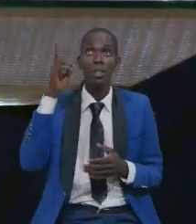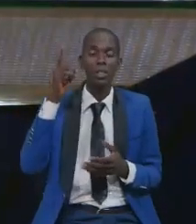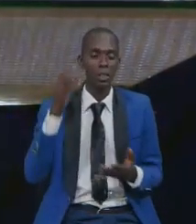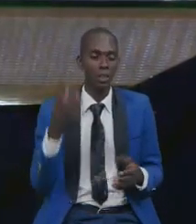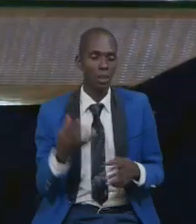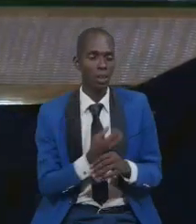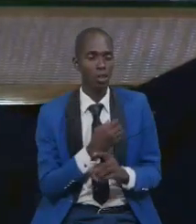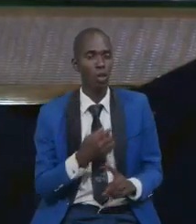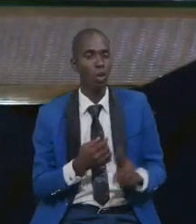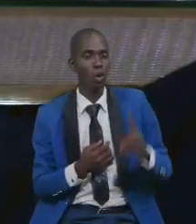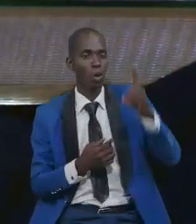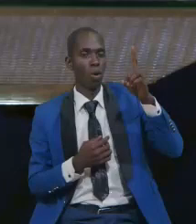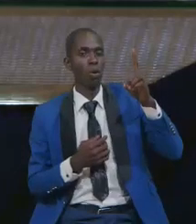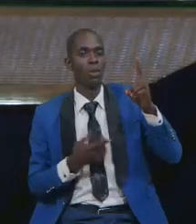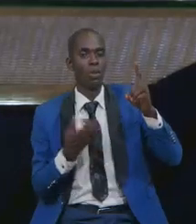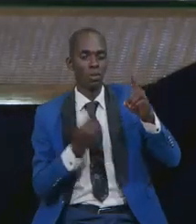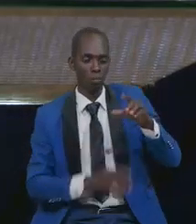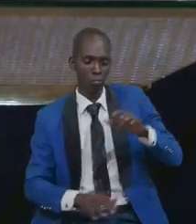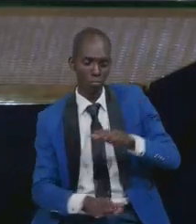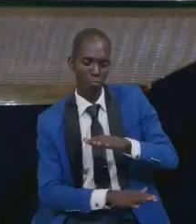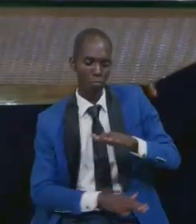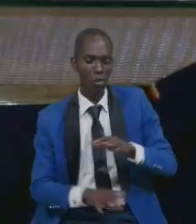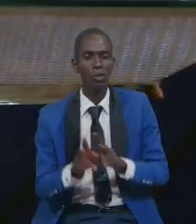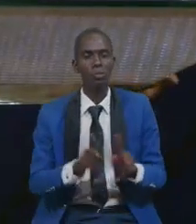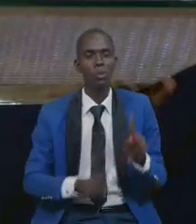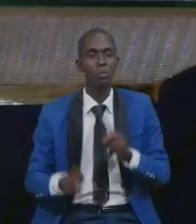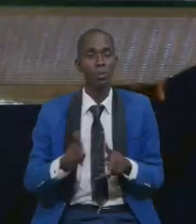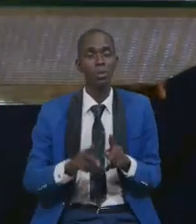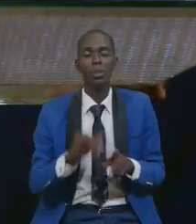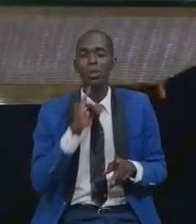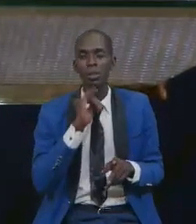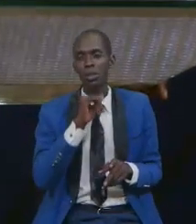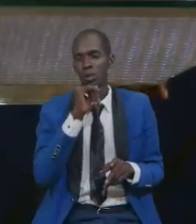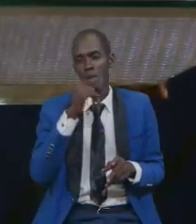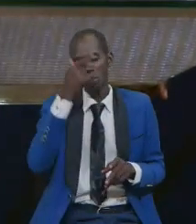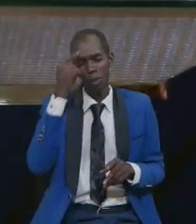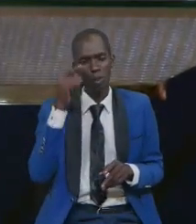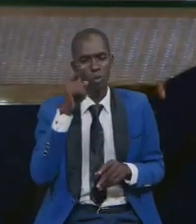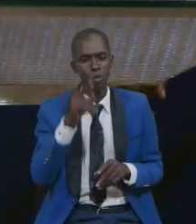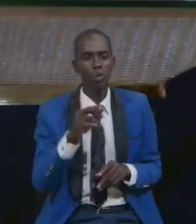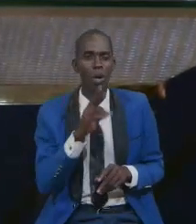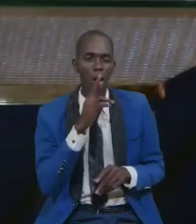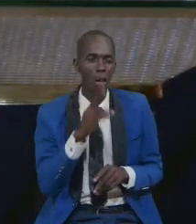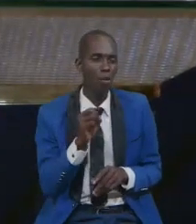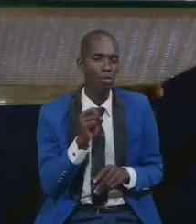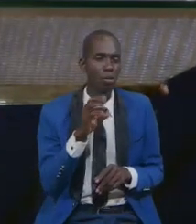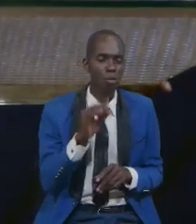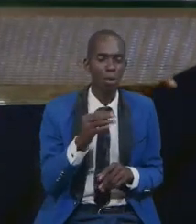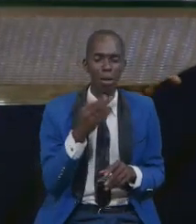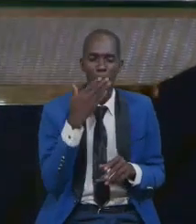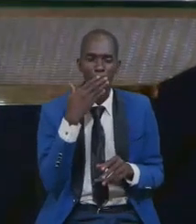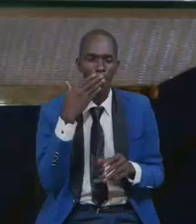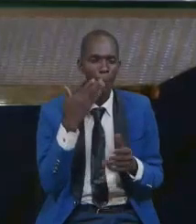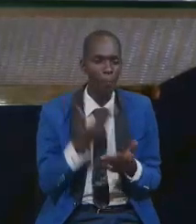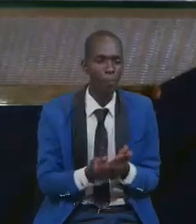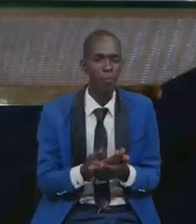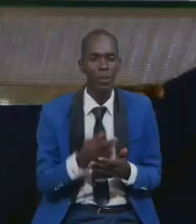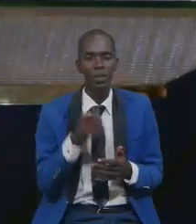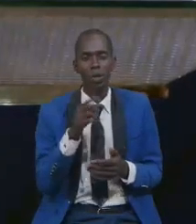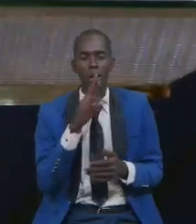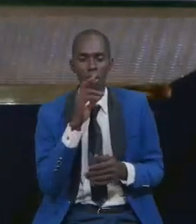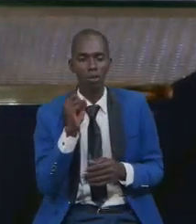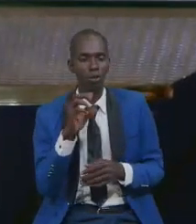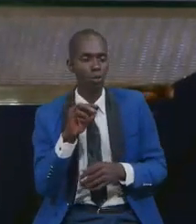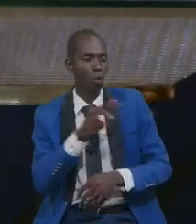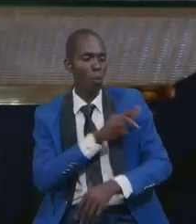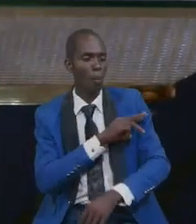the basest of men. It's not because you are, you know, so clean and so good and so mighty